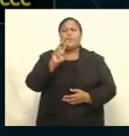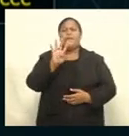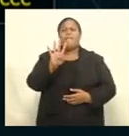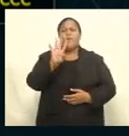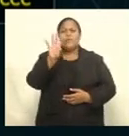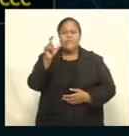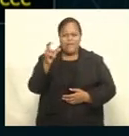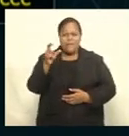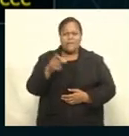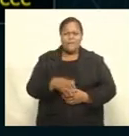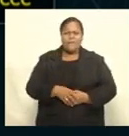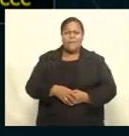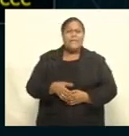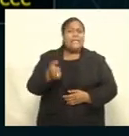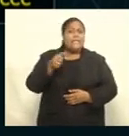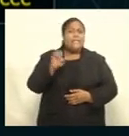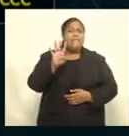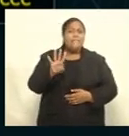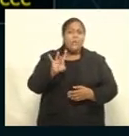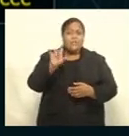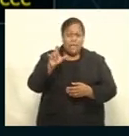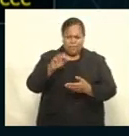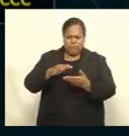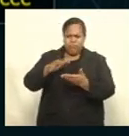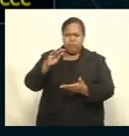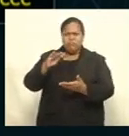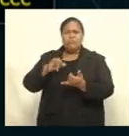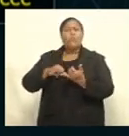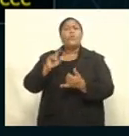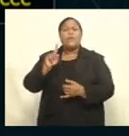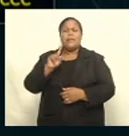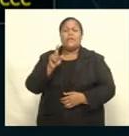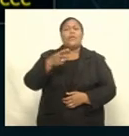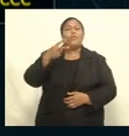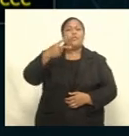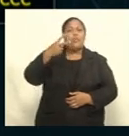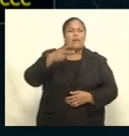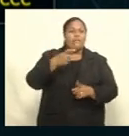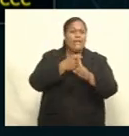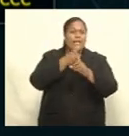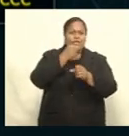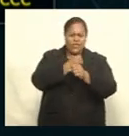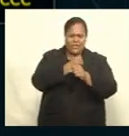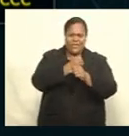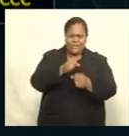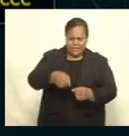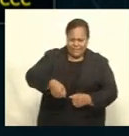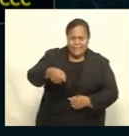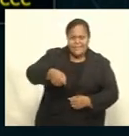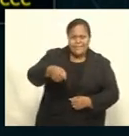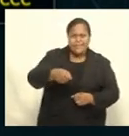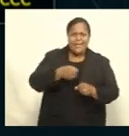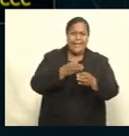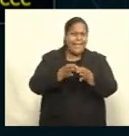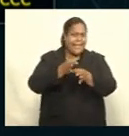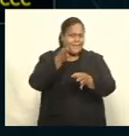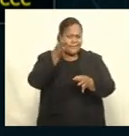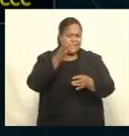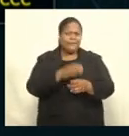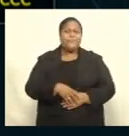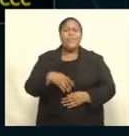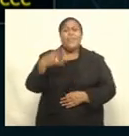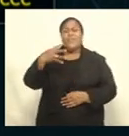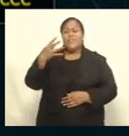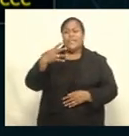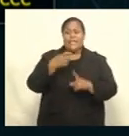is a 64 cents increase for a 12 kg cylinder, which will now cost $38.43, and 13 kg